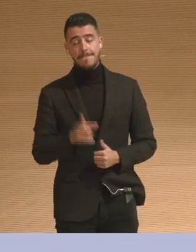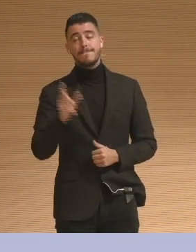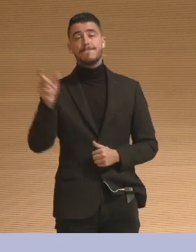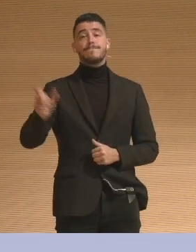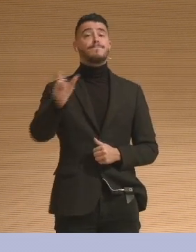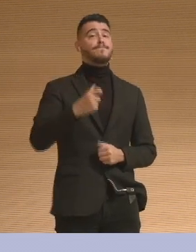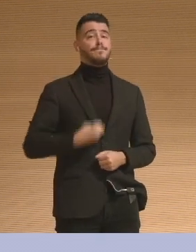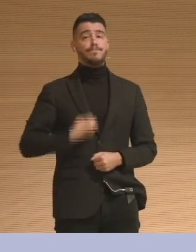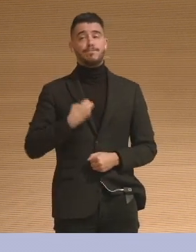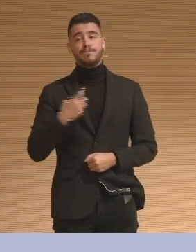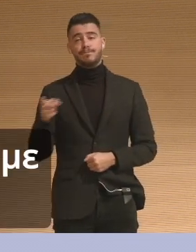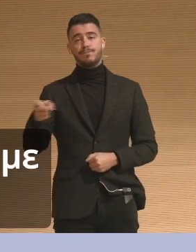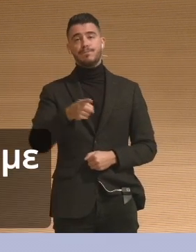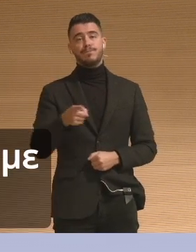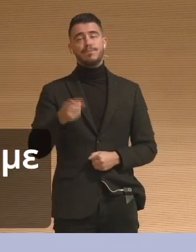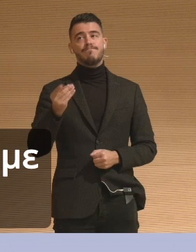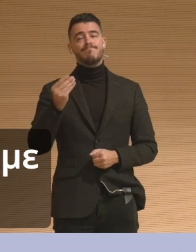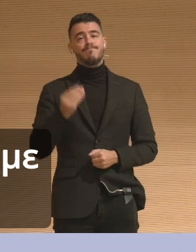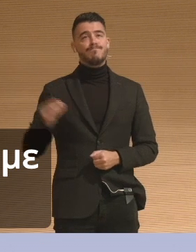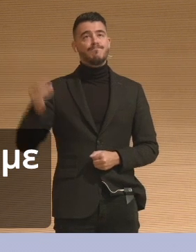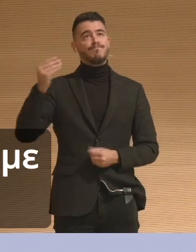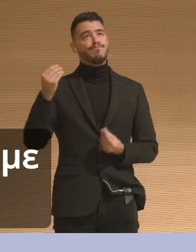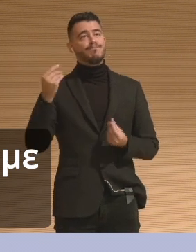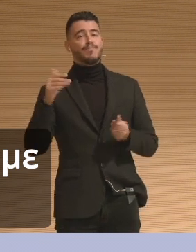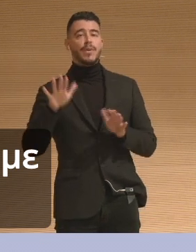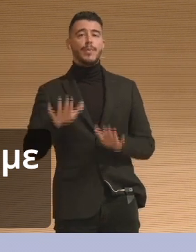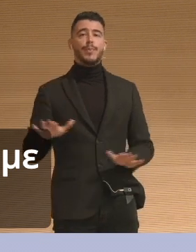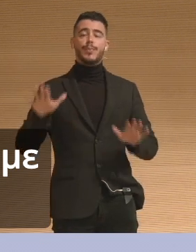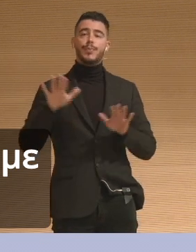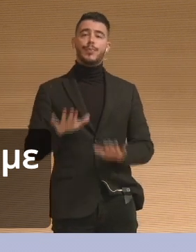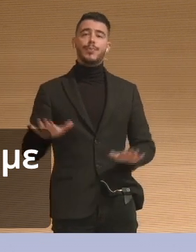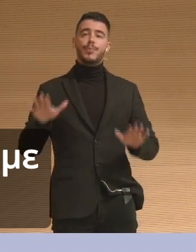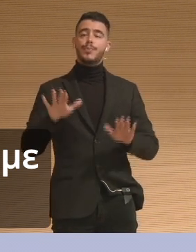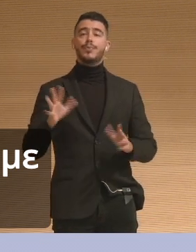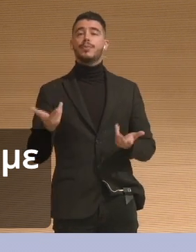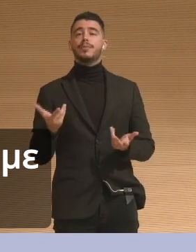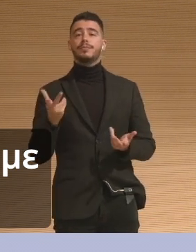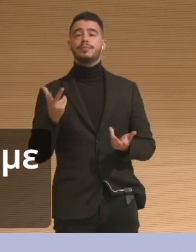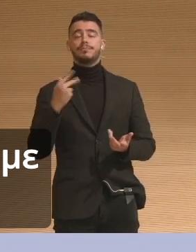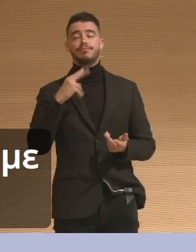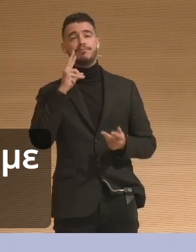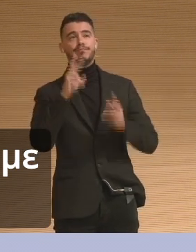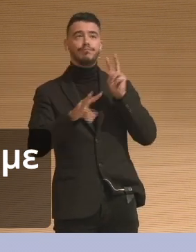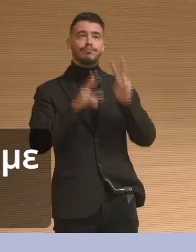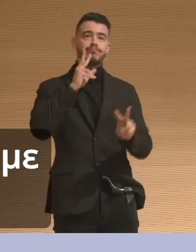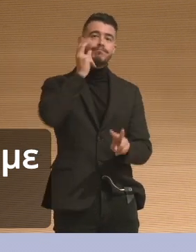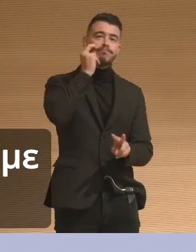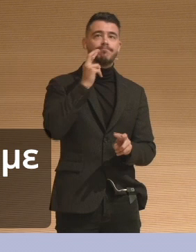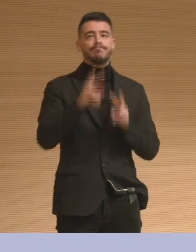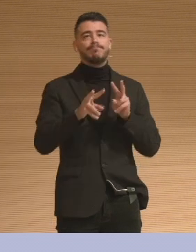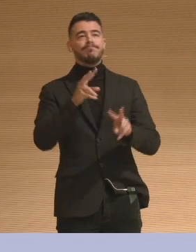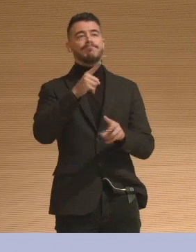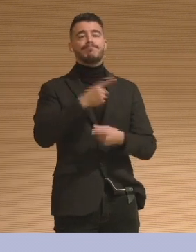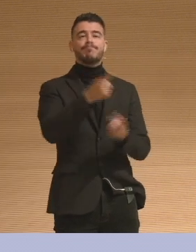health carers. Such exhibition allows audiences to connect with the people who experience the